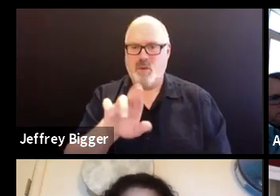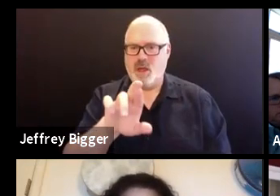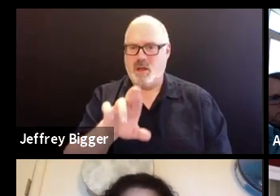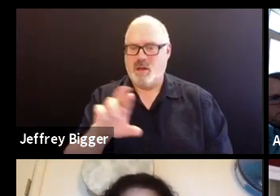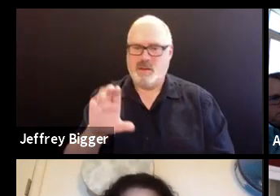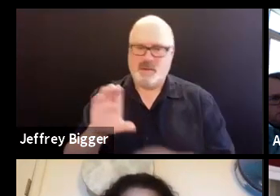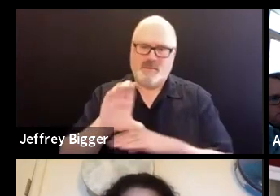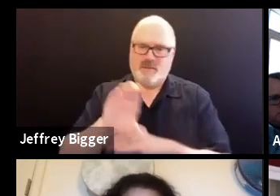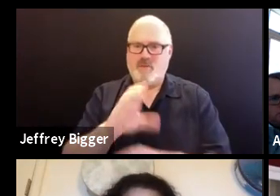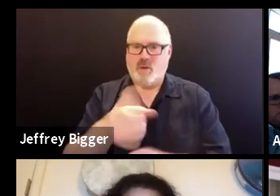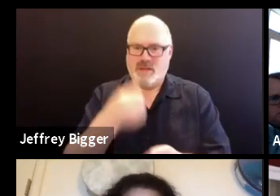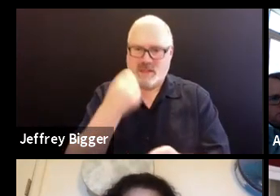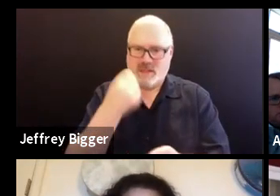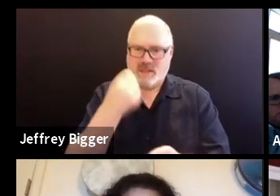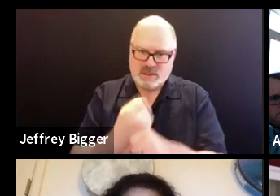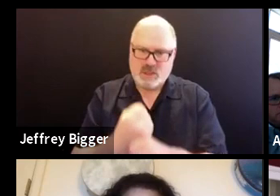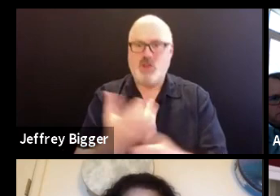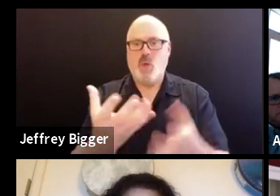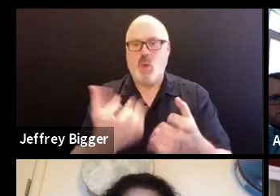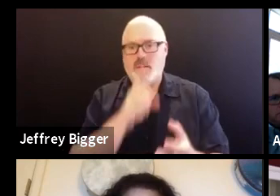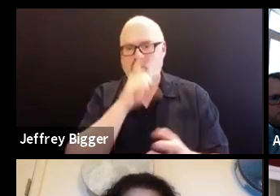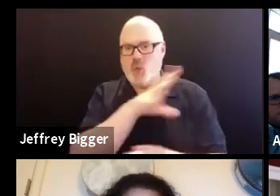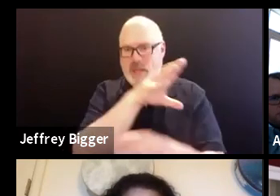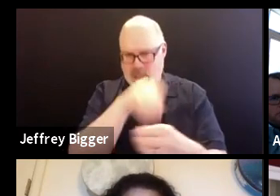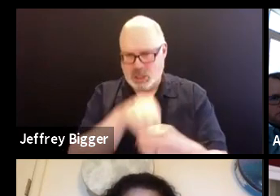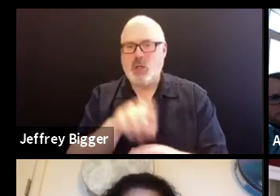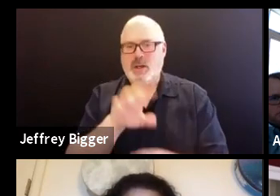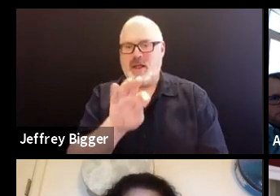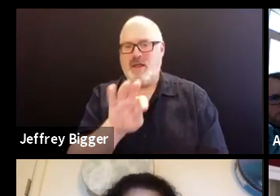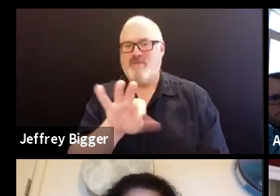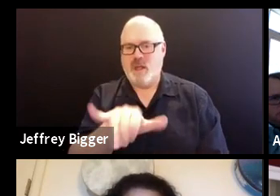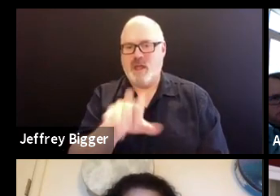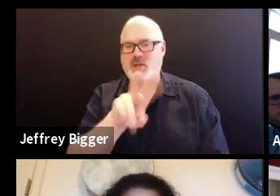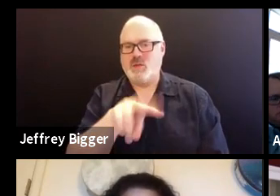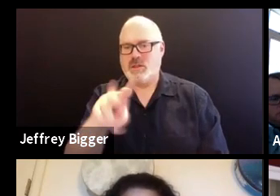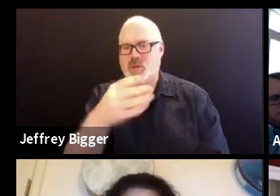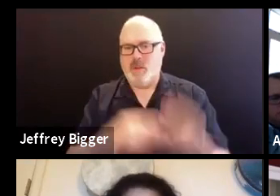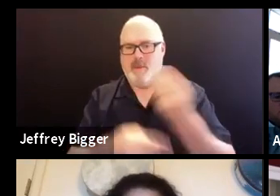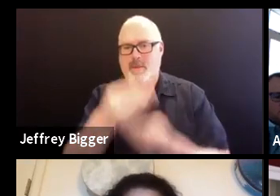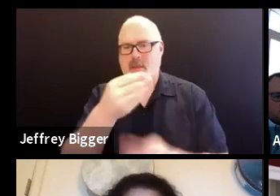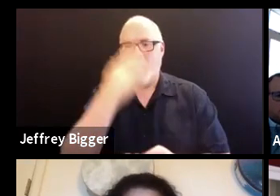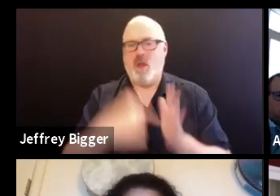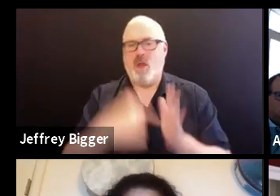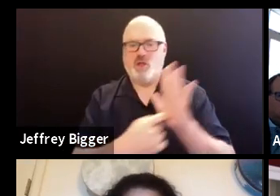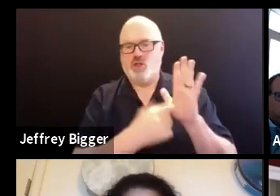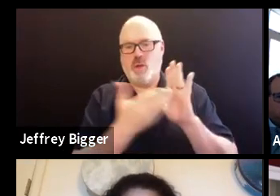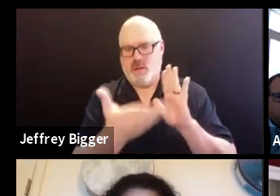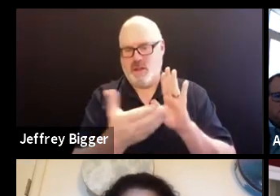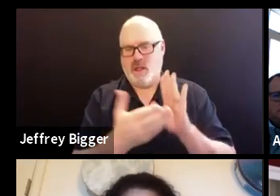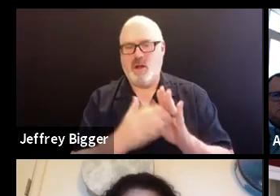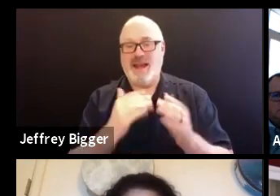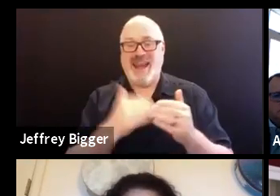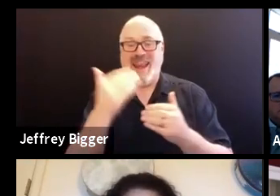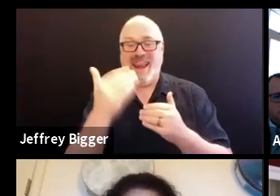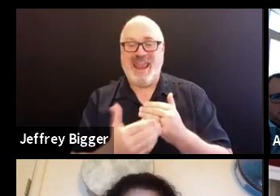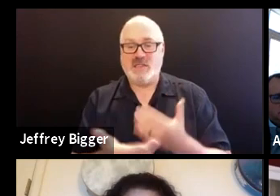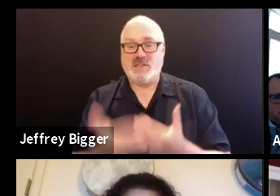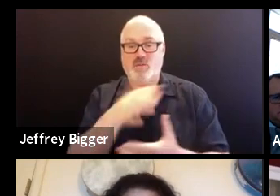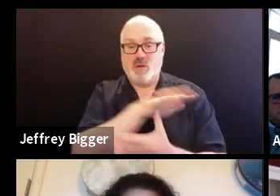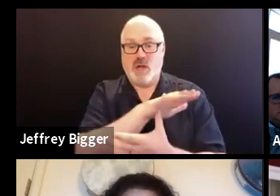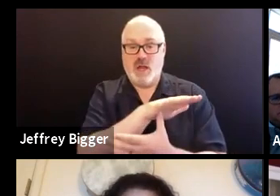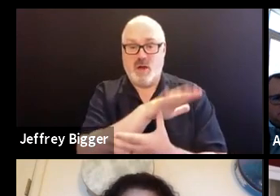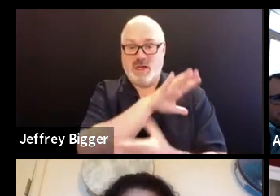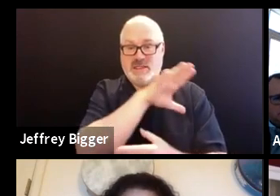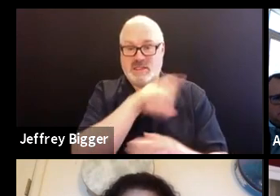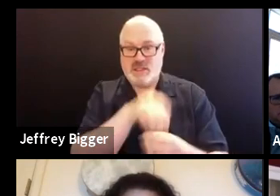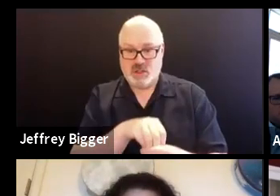year. And so we wanted to make sure that we had included it in the FY22 budget. So that's why it shows there. Our next priorities